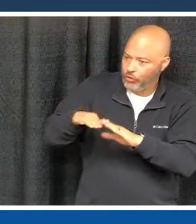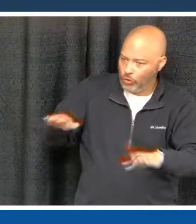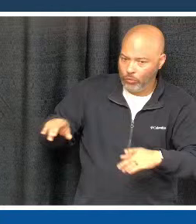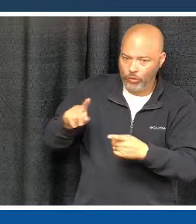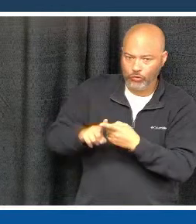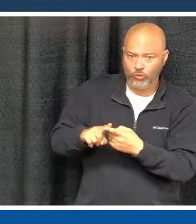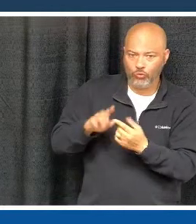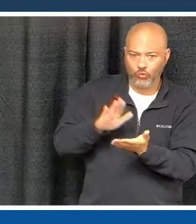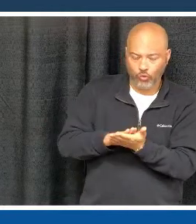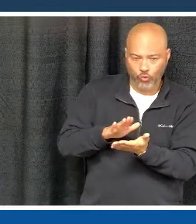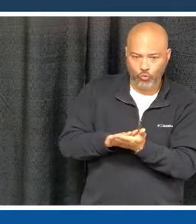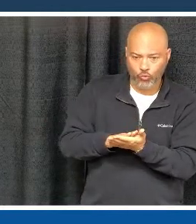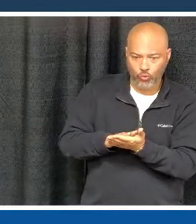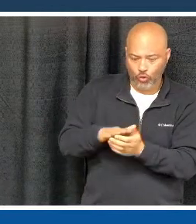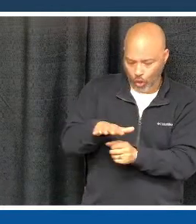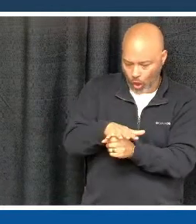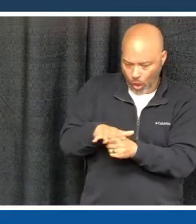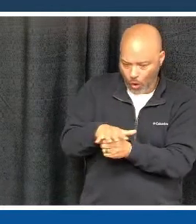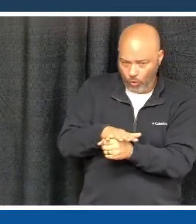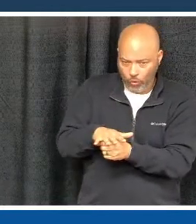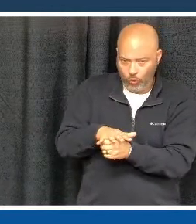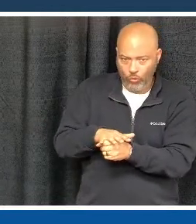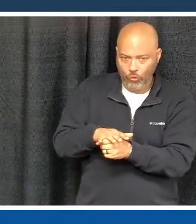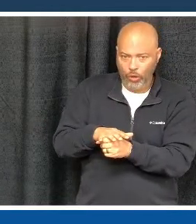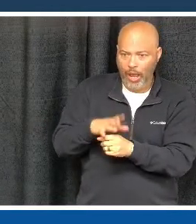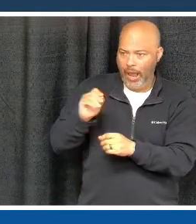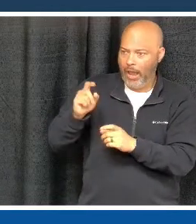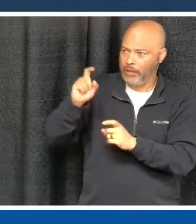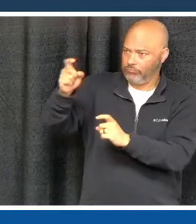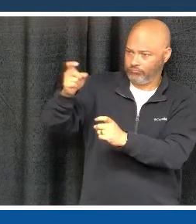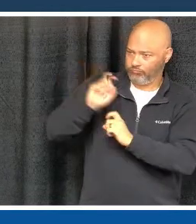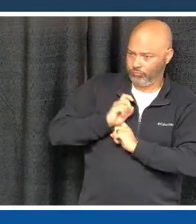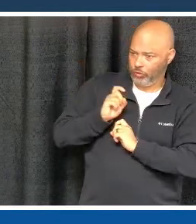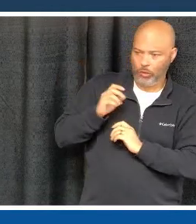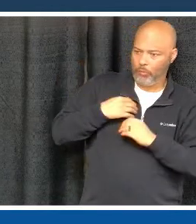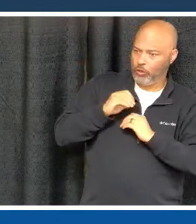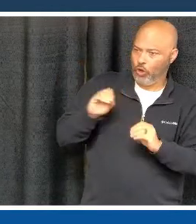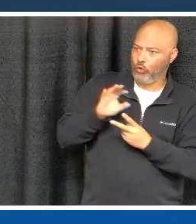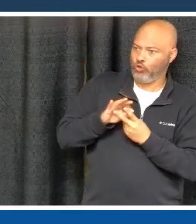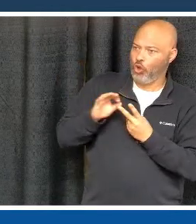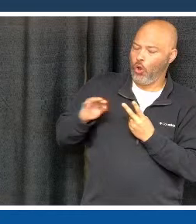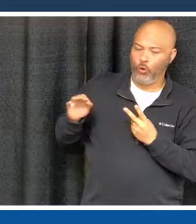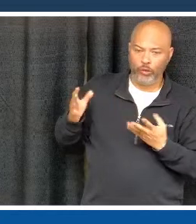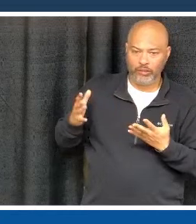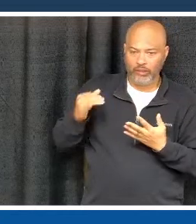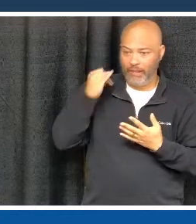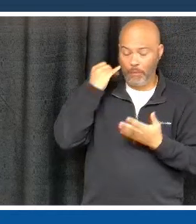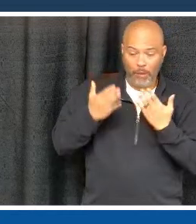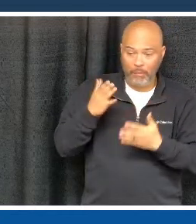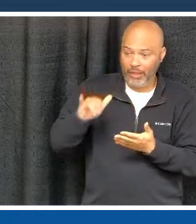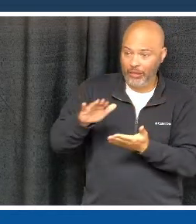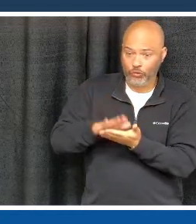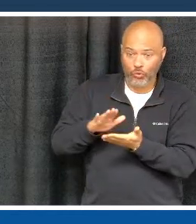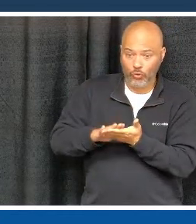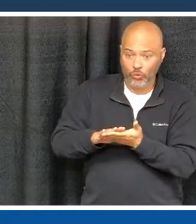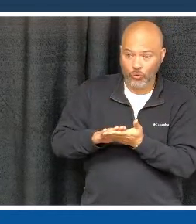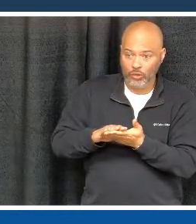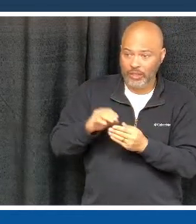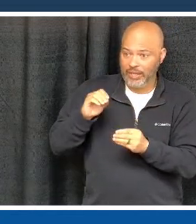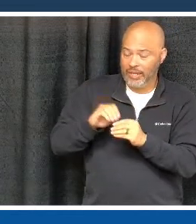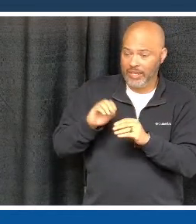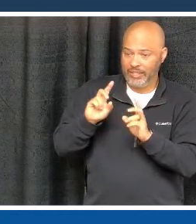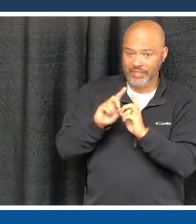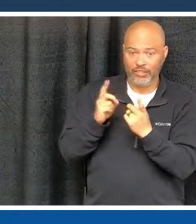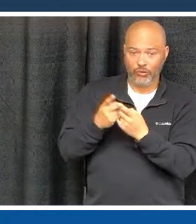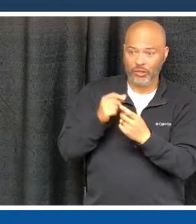children to the local and assigned public school, even if that assigned public school is in a district